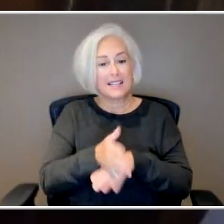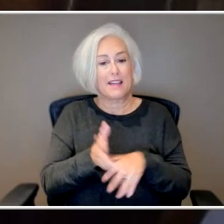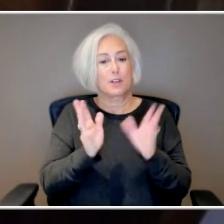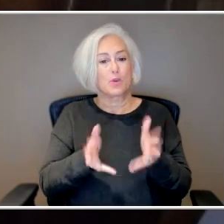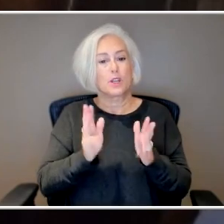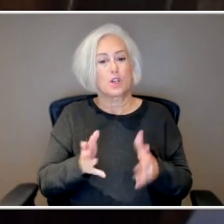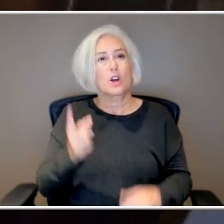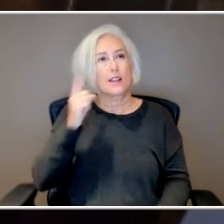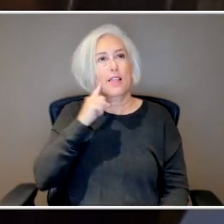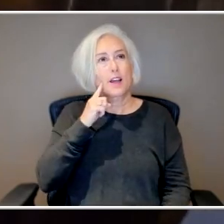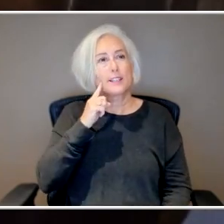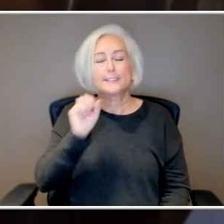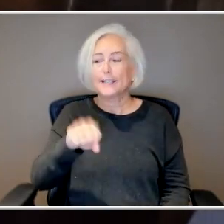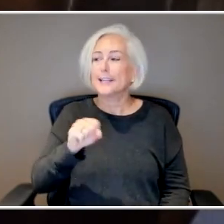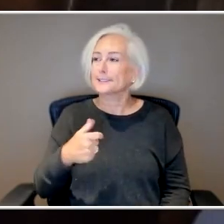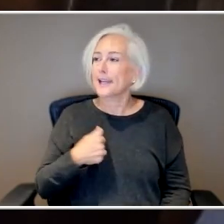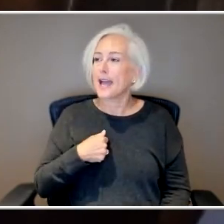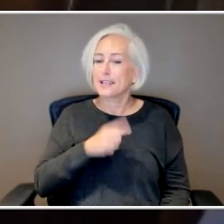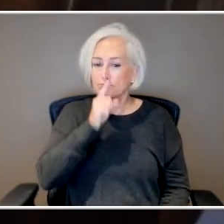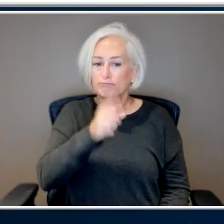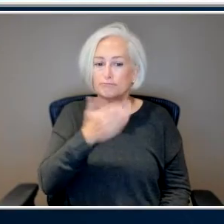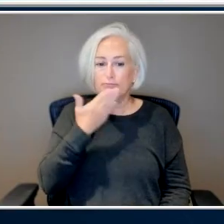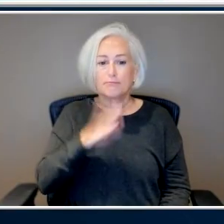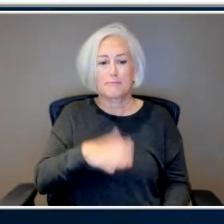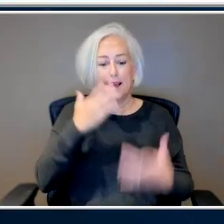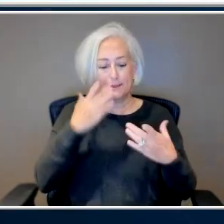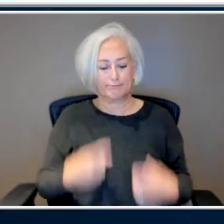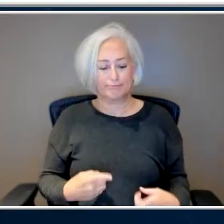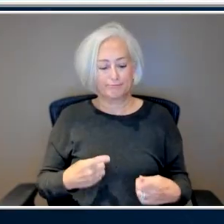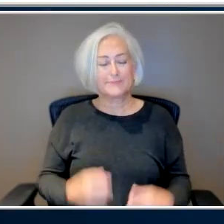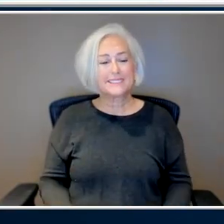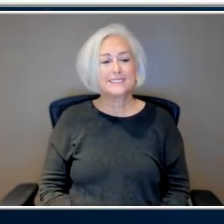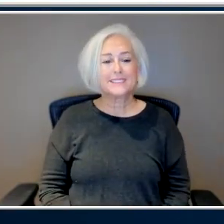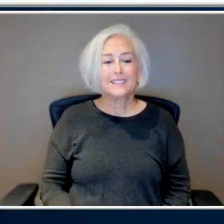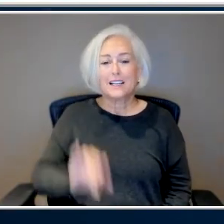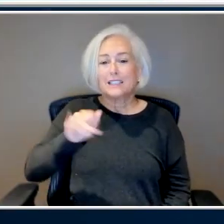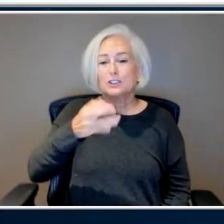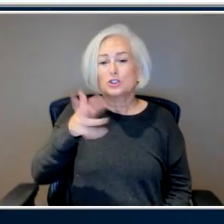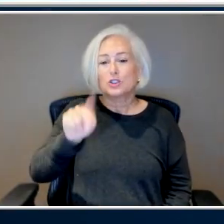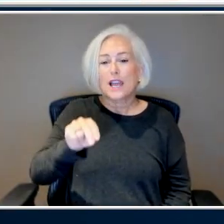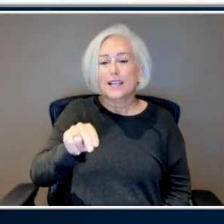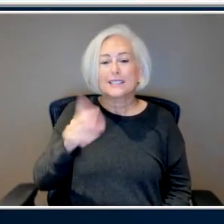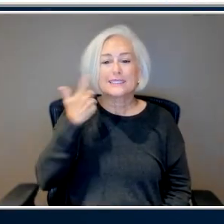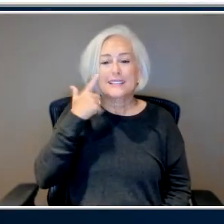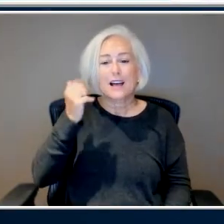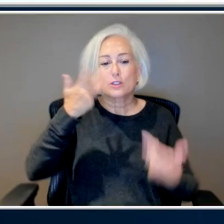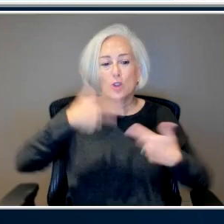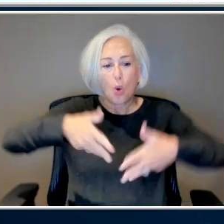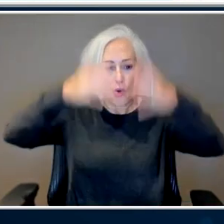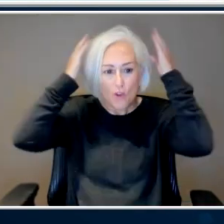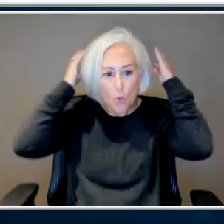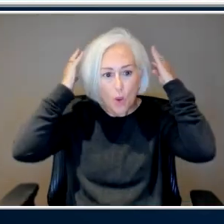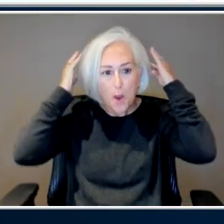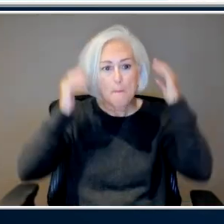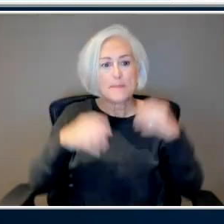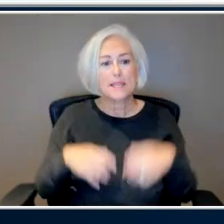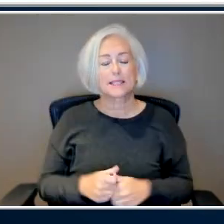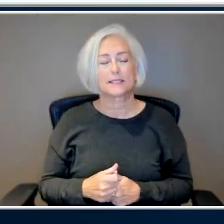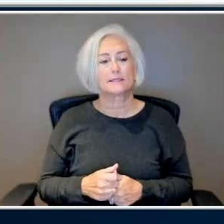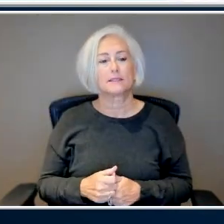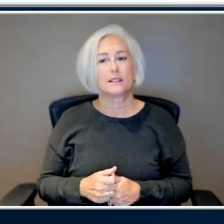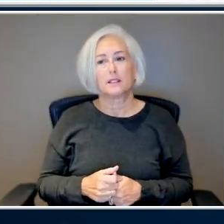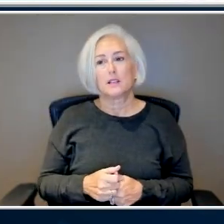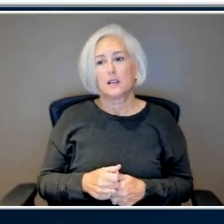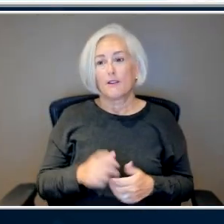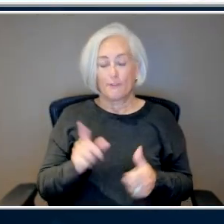that bad. Well, Janet, it just sounds really overwhelming. And just being sick and then talking about the mental health aspect